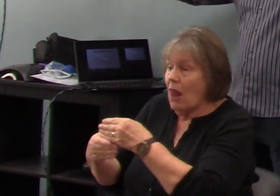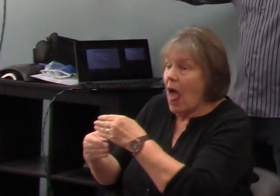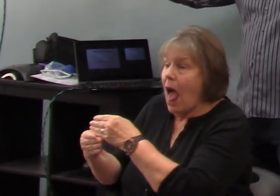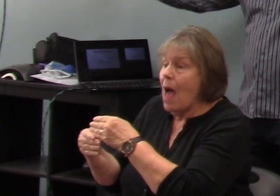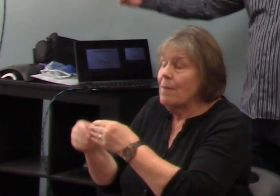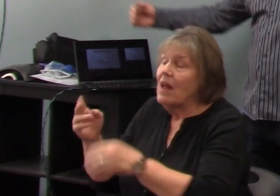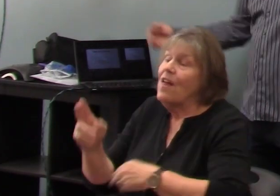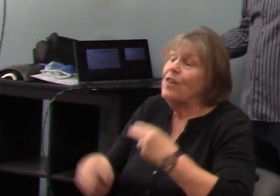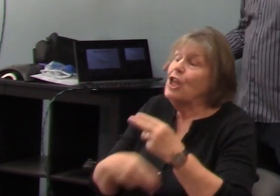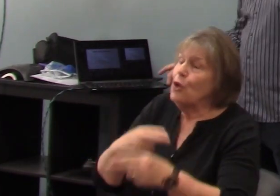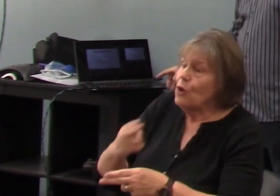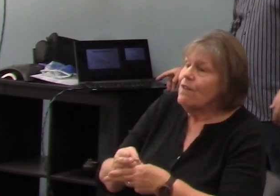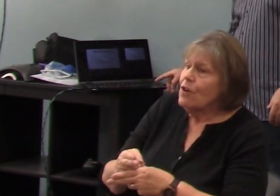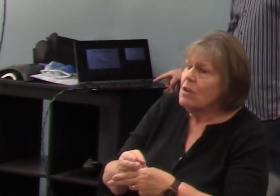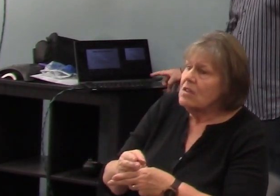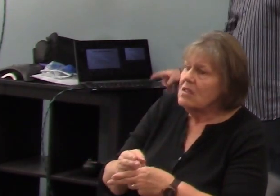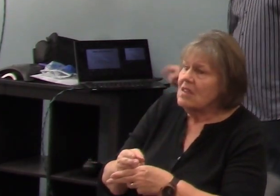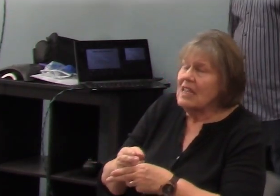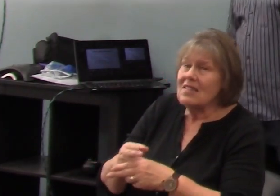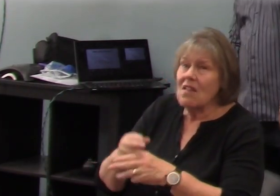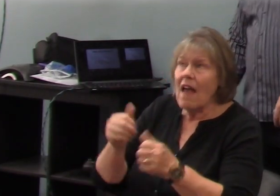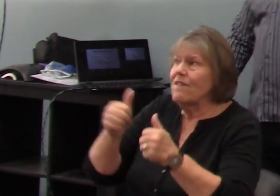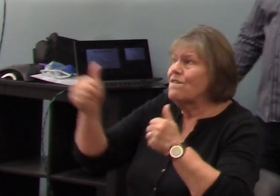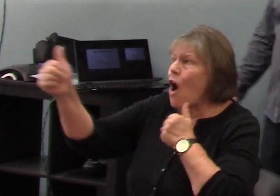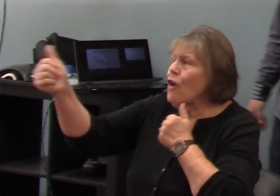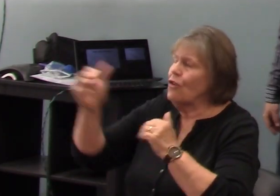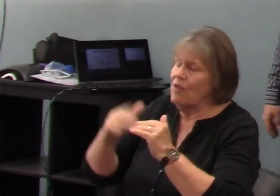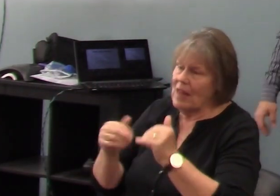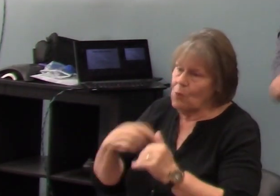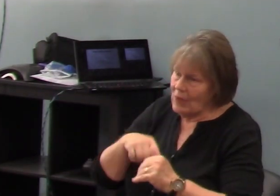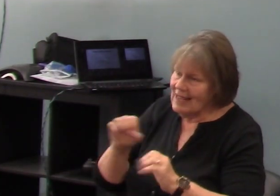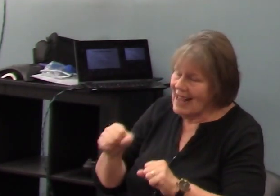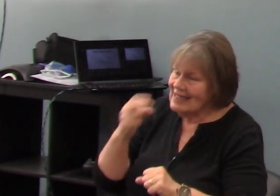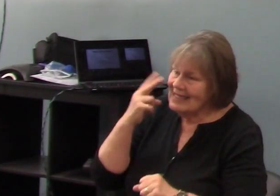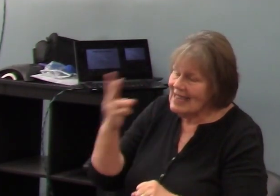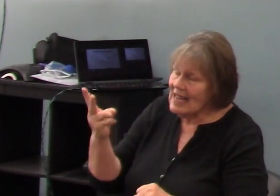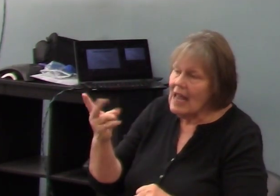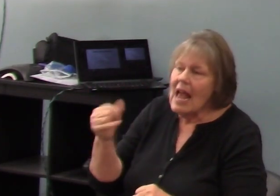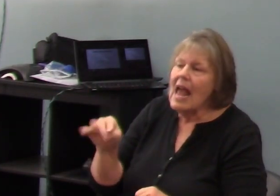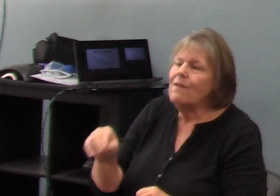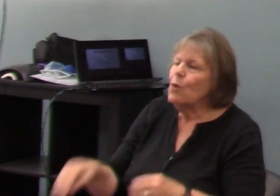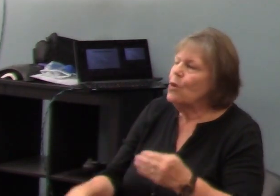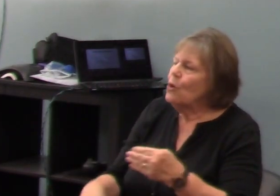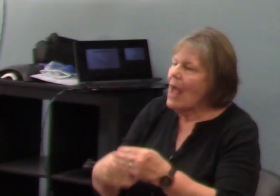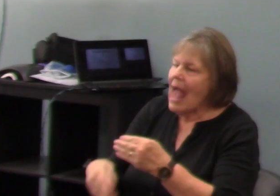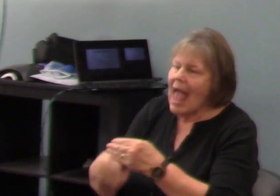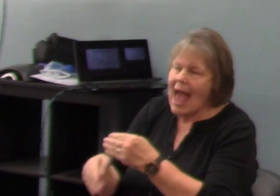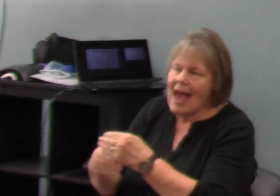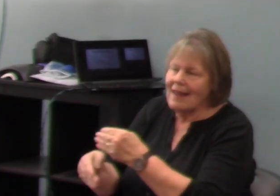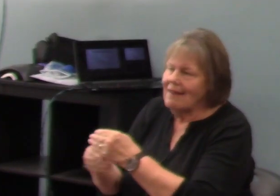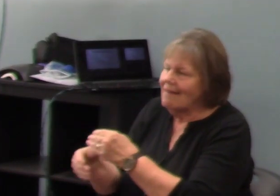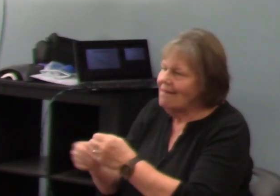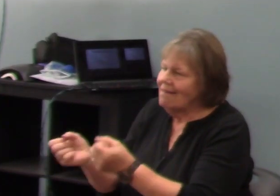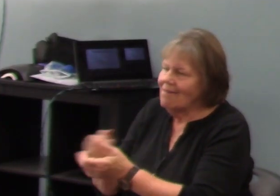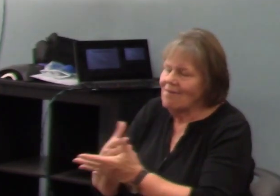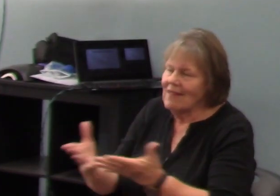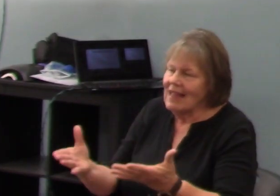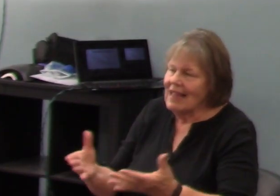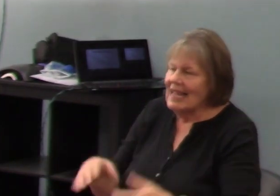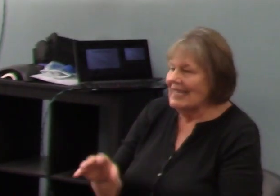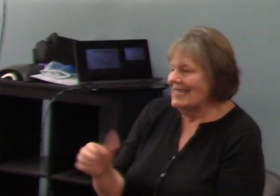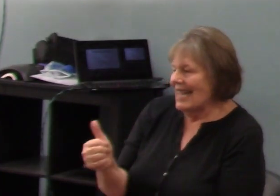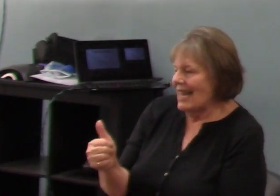goes farther than we can see. If you were to add up all the protons and neutrons, electrons, the whole universe, it's 10 to the